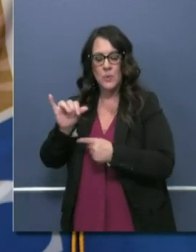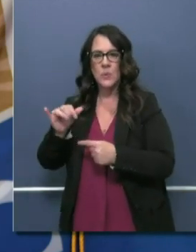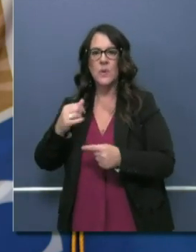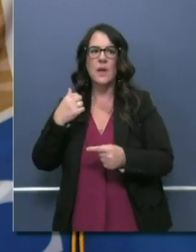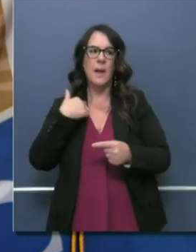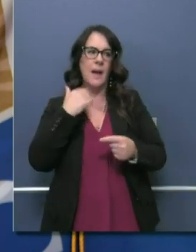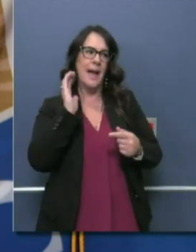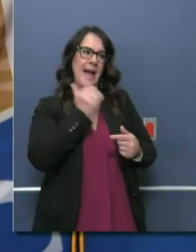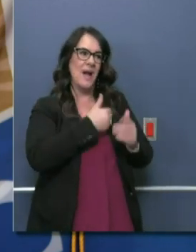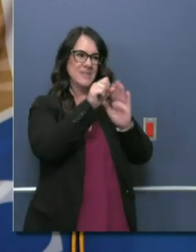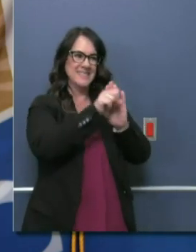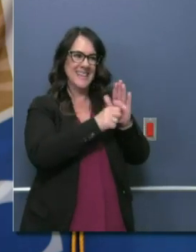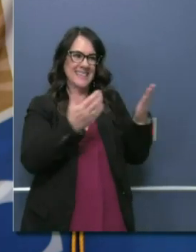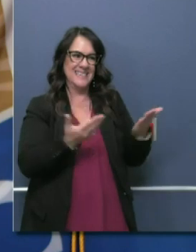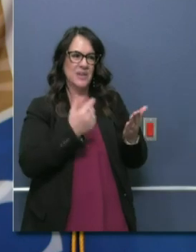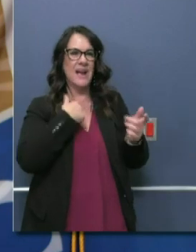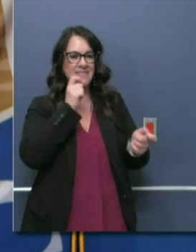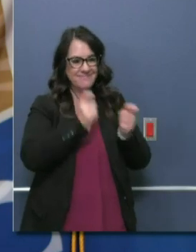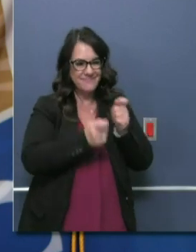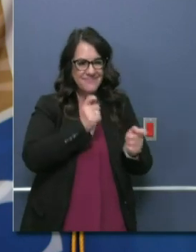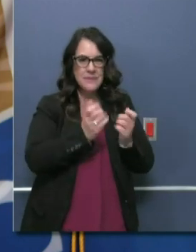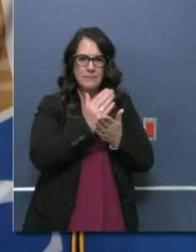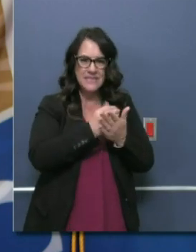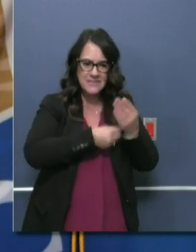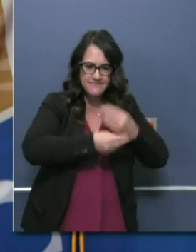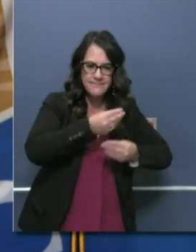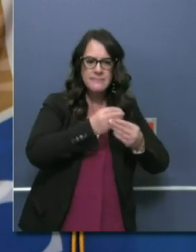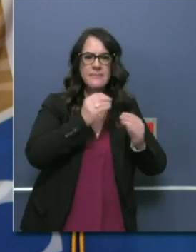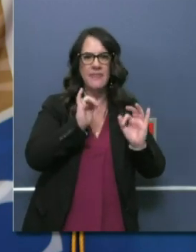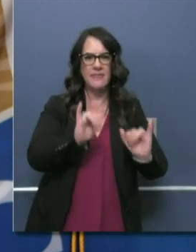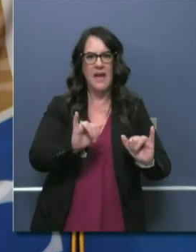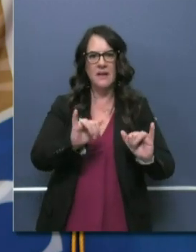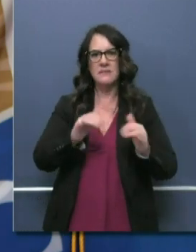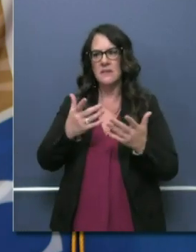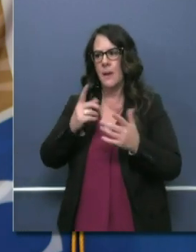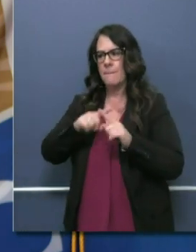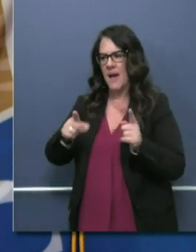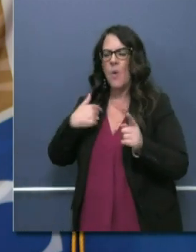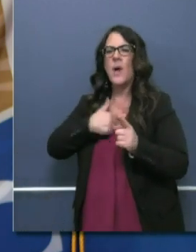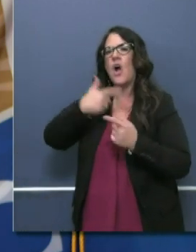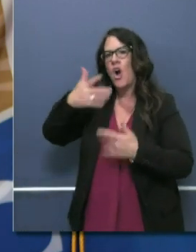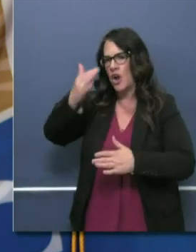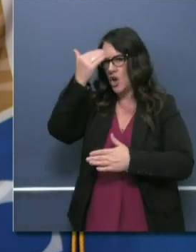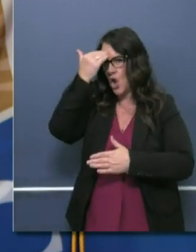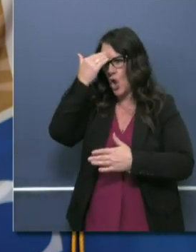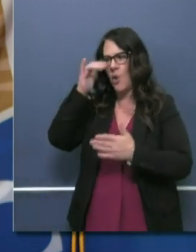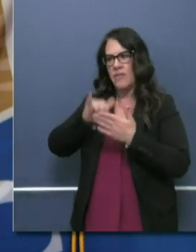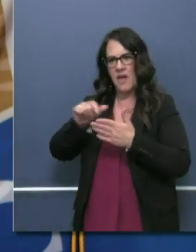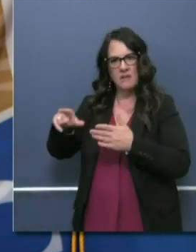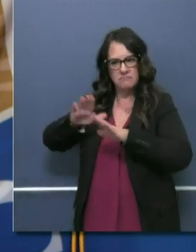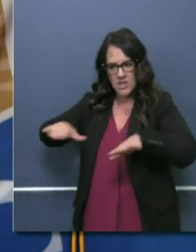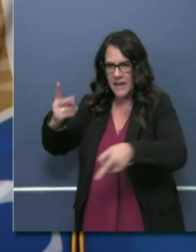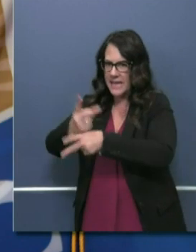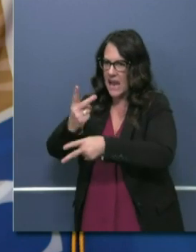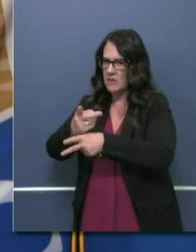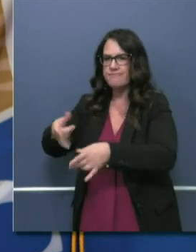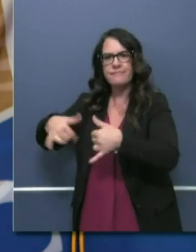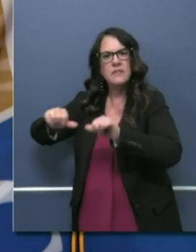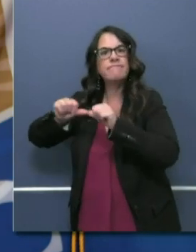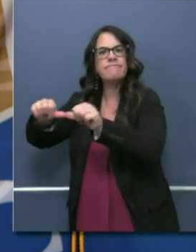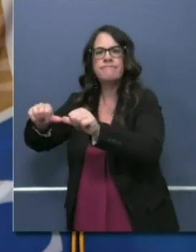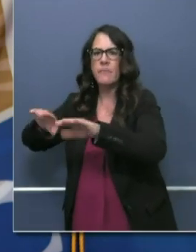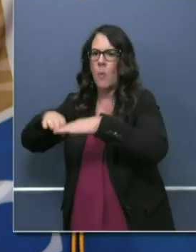budget to further those efforts. But again, child care is already allowed with conditions and criteria